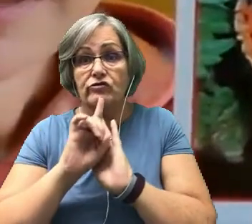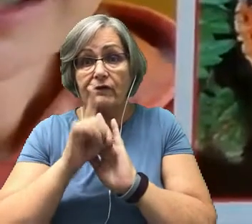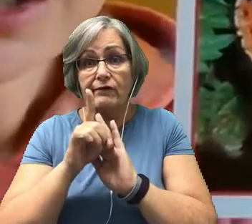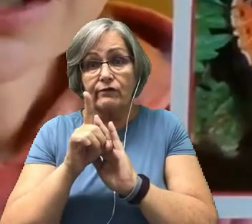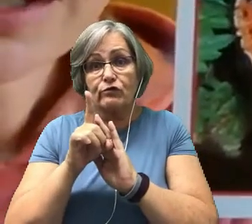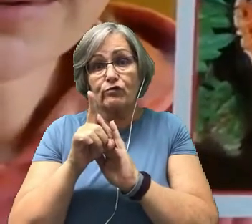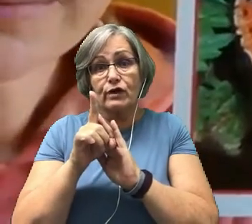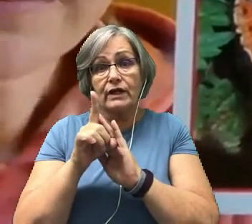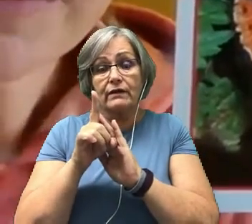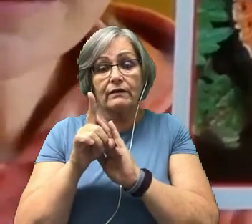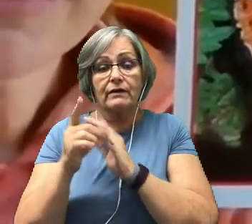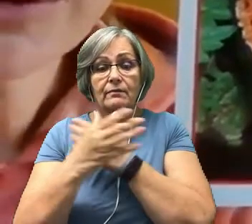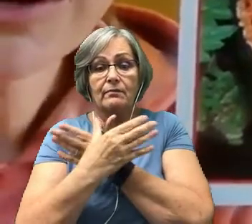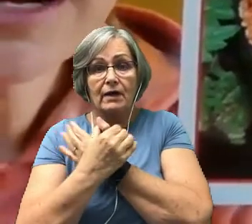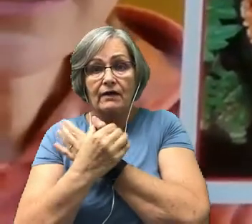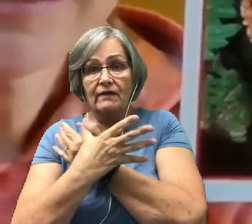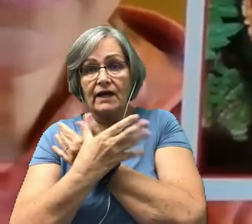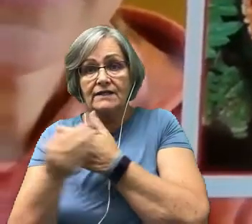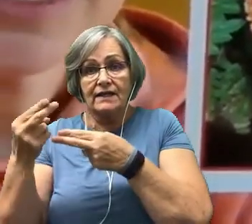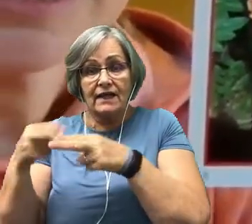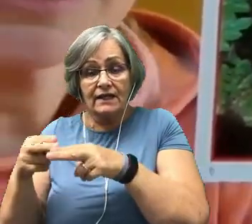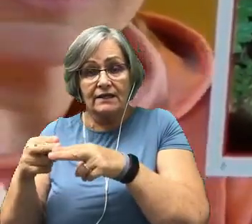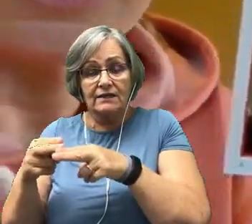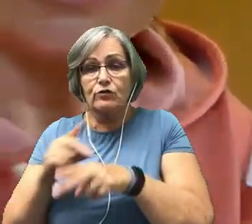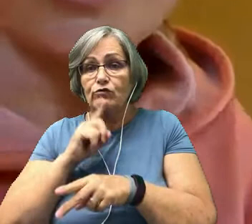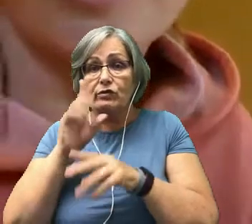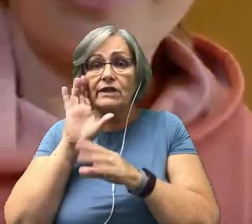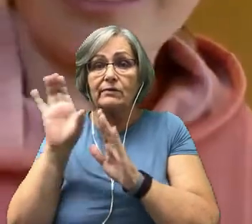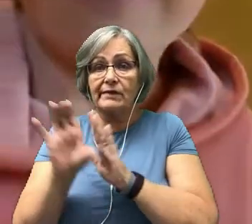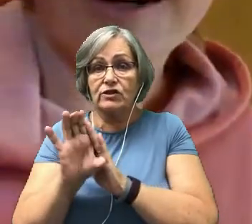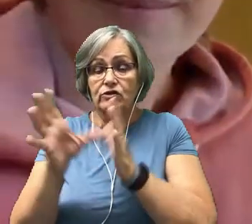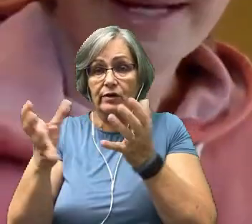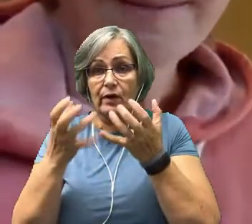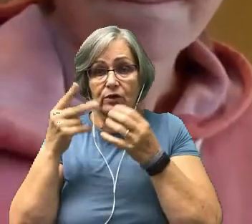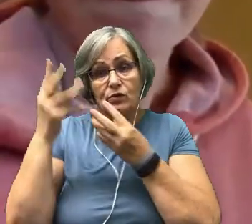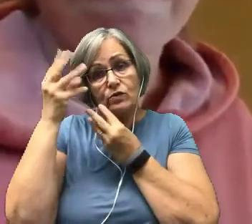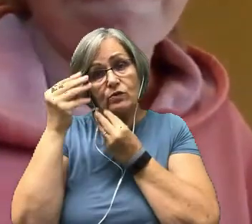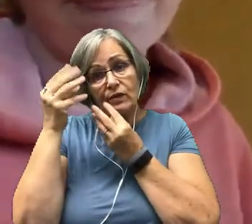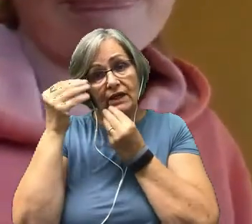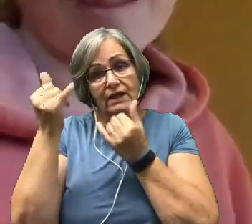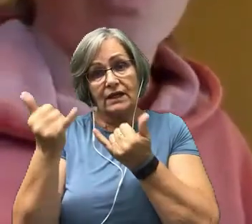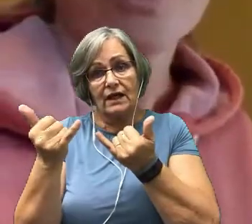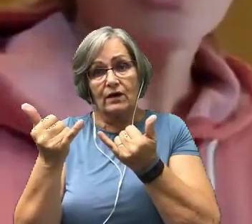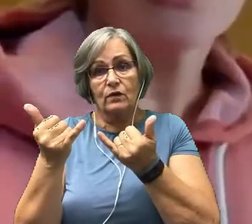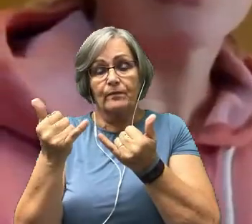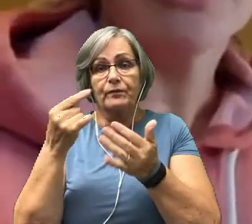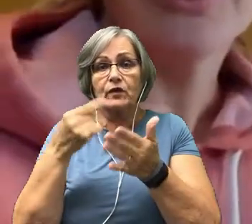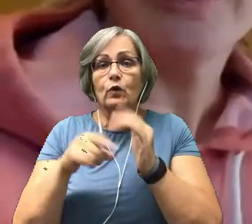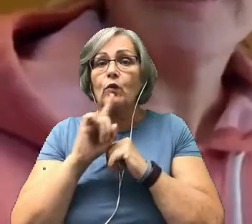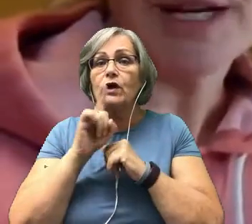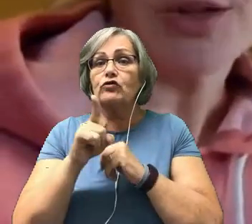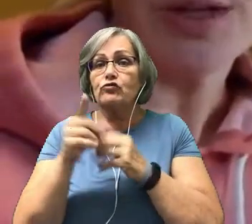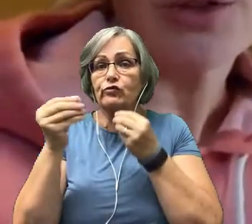some pictures too, some photographs. So I want you to think for a minute, what